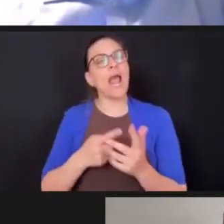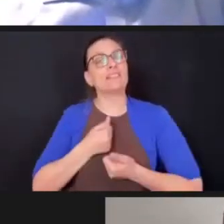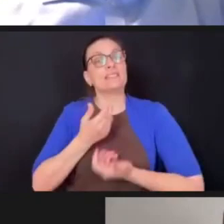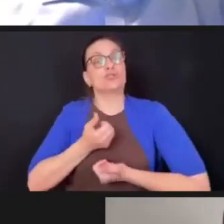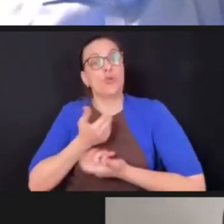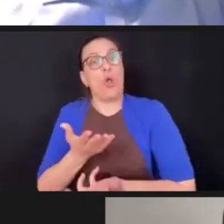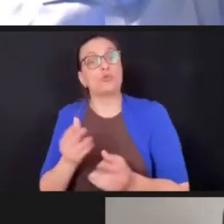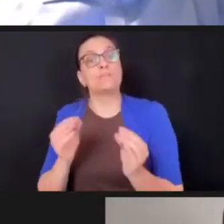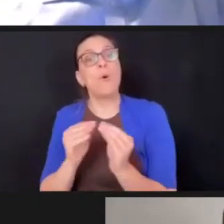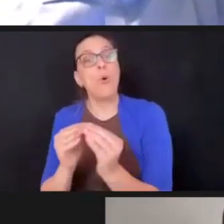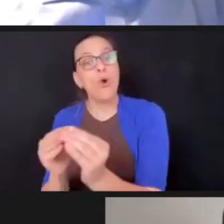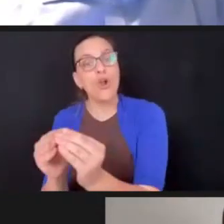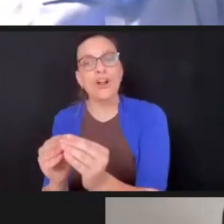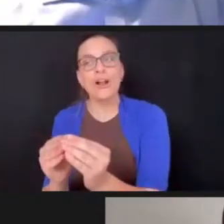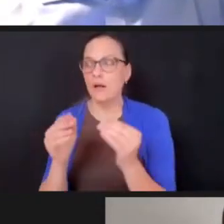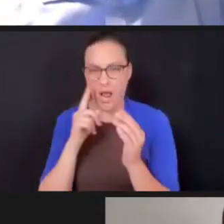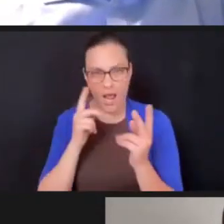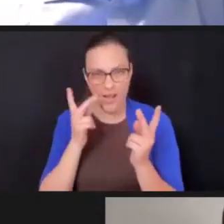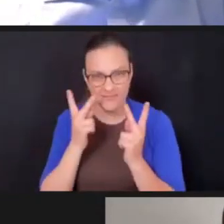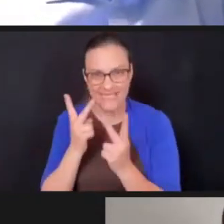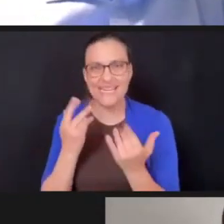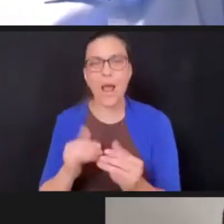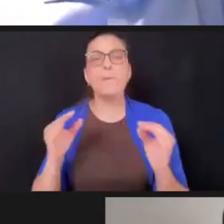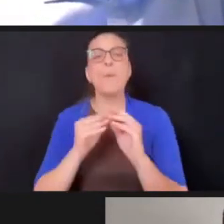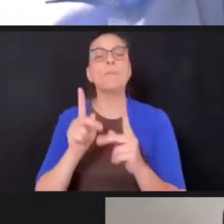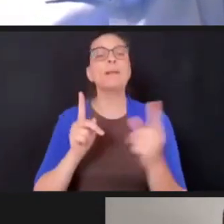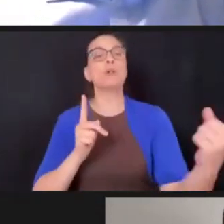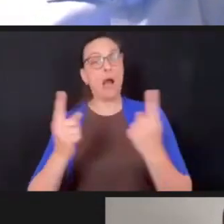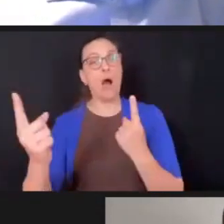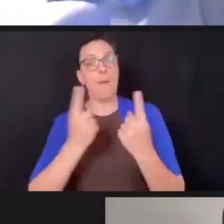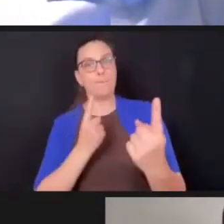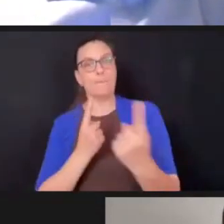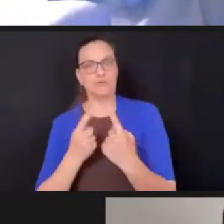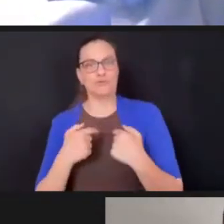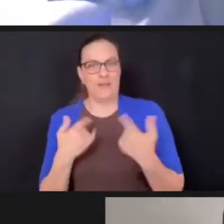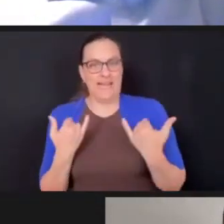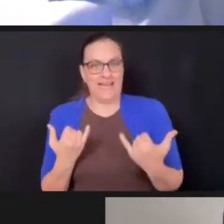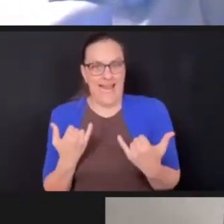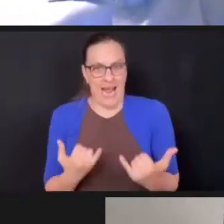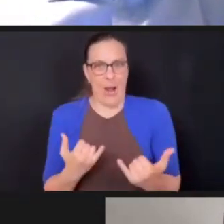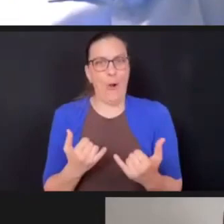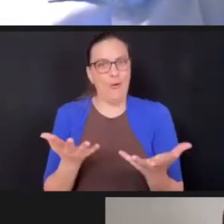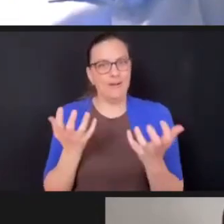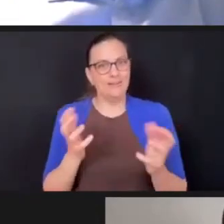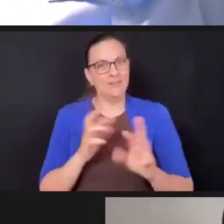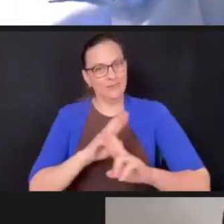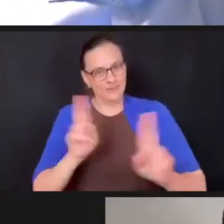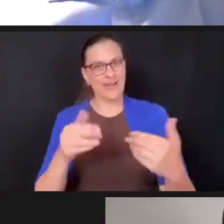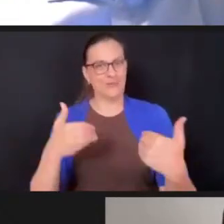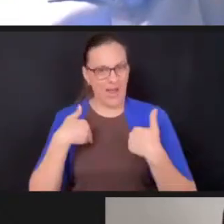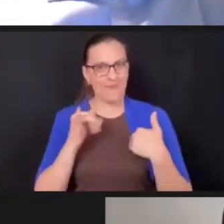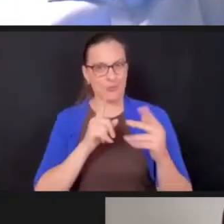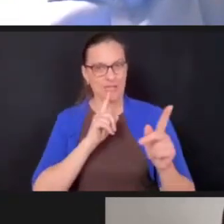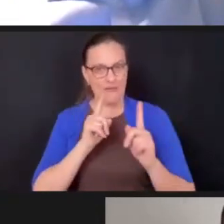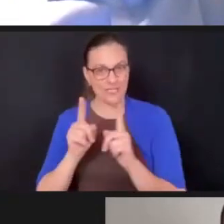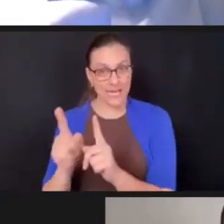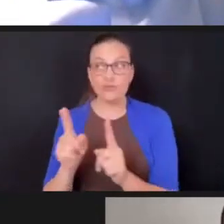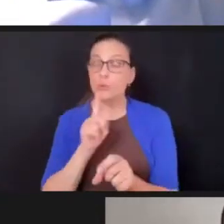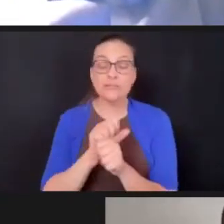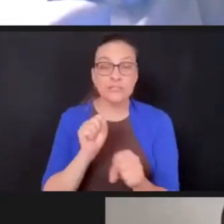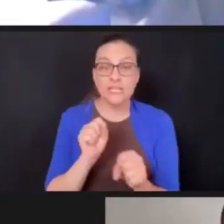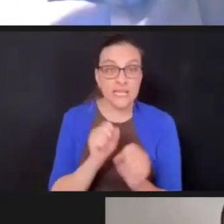to me now to have those conversations, which is both amazing to serve as that resource and